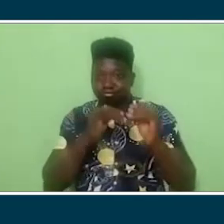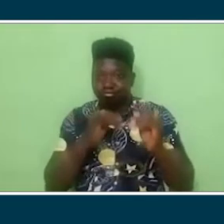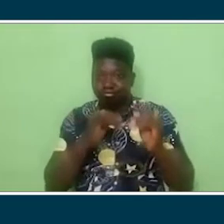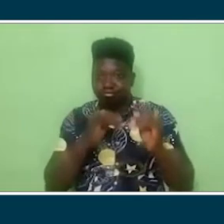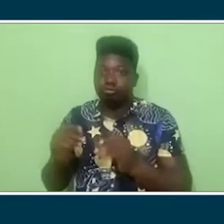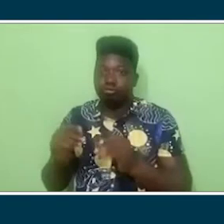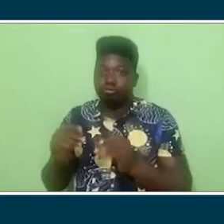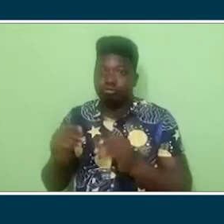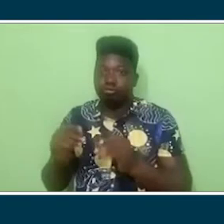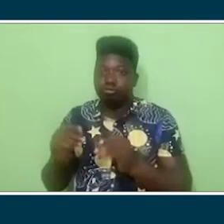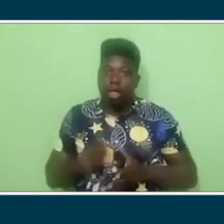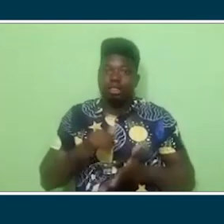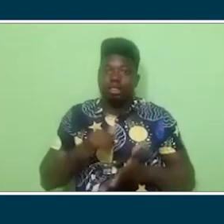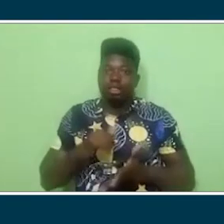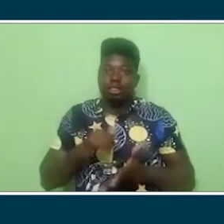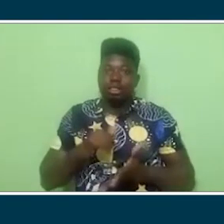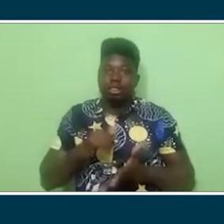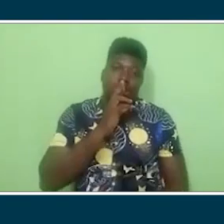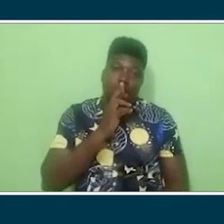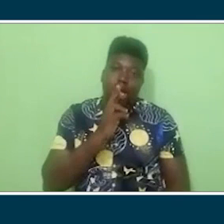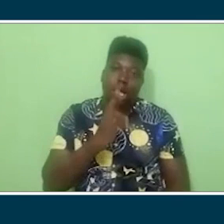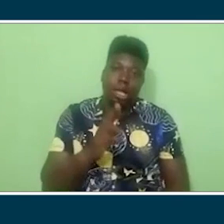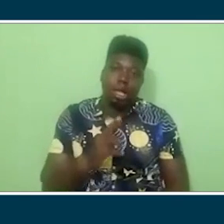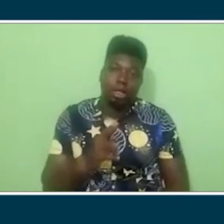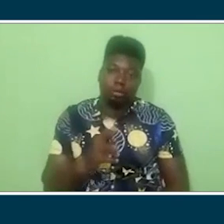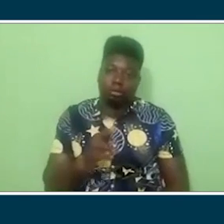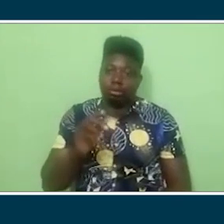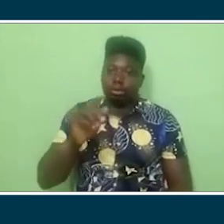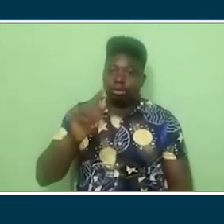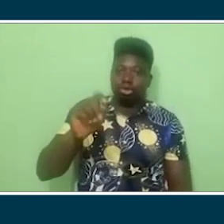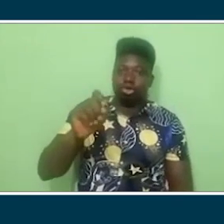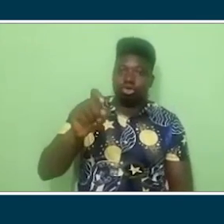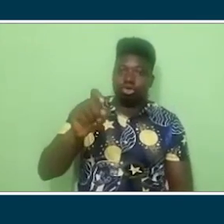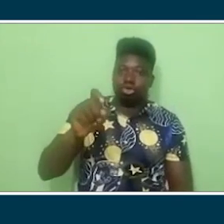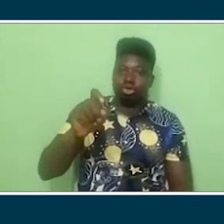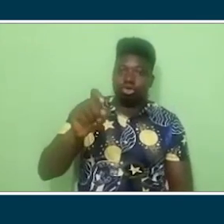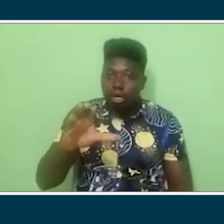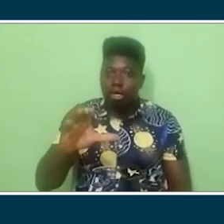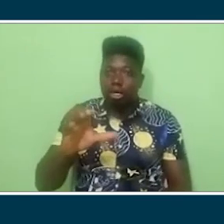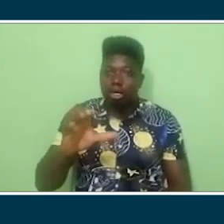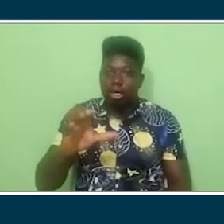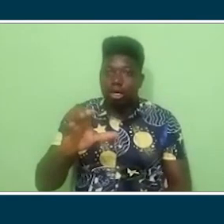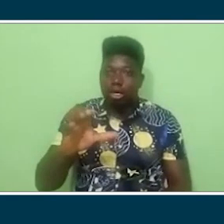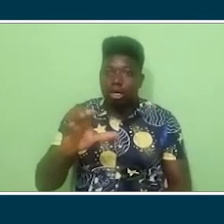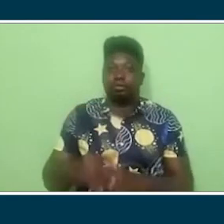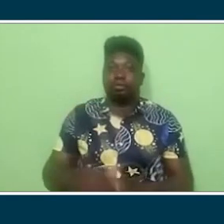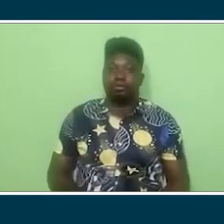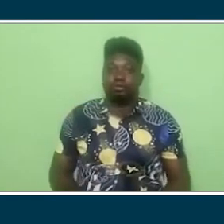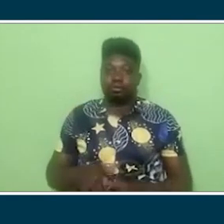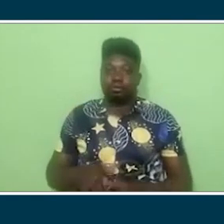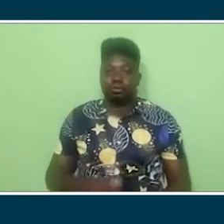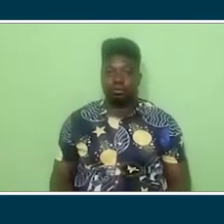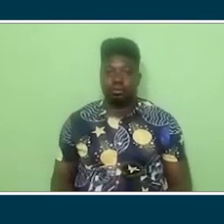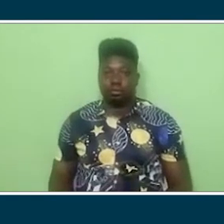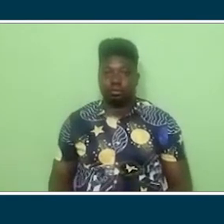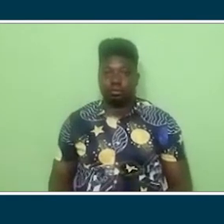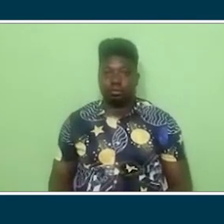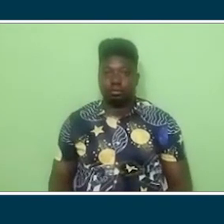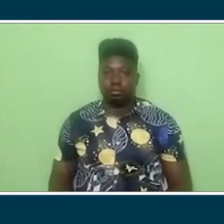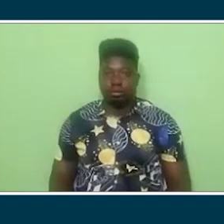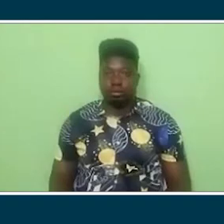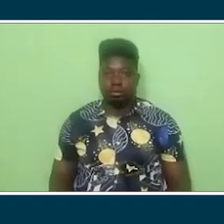are toxic enough, they're creating the problem, then we'll be okay. Well, it's